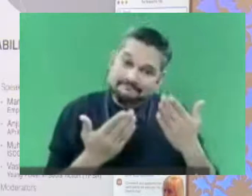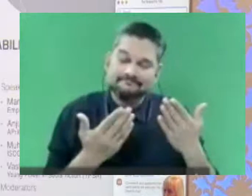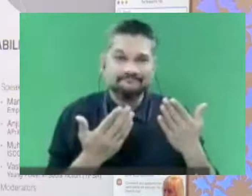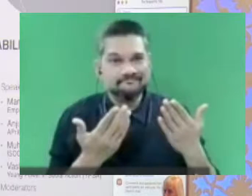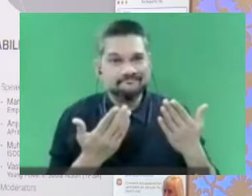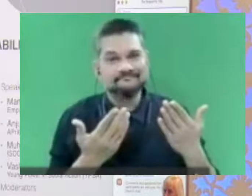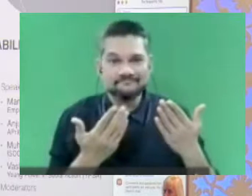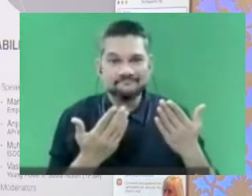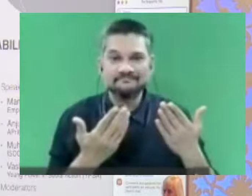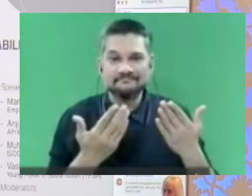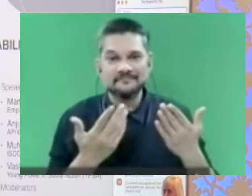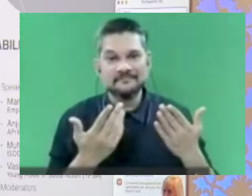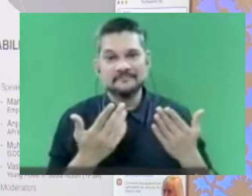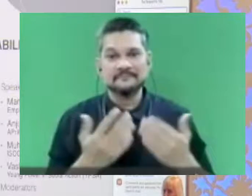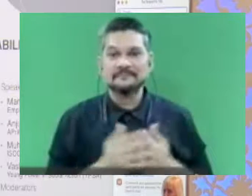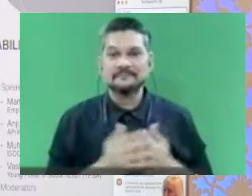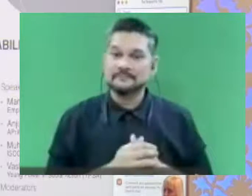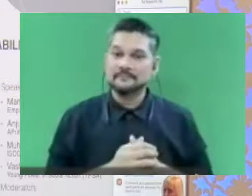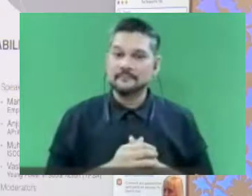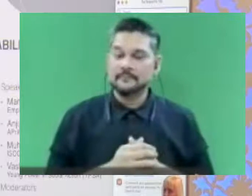to have a